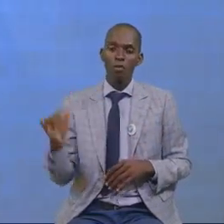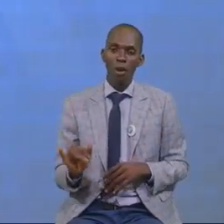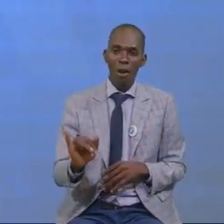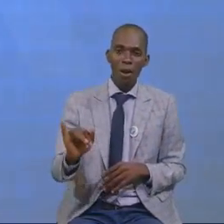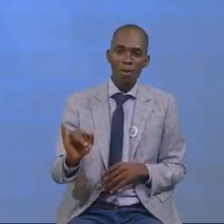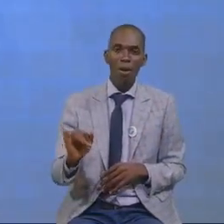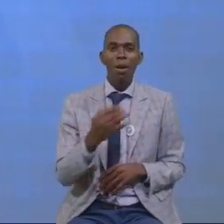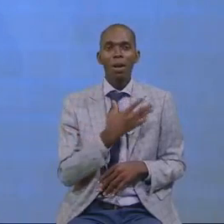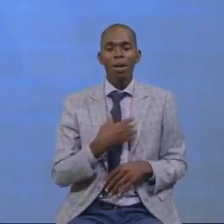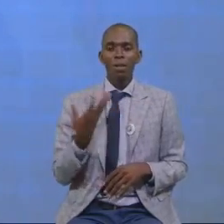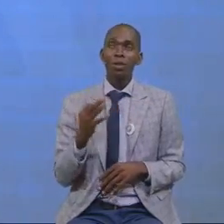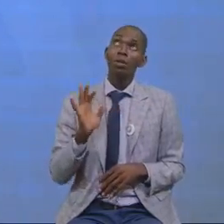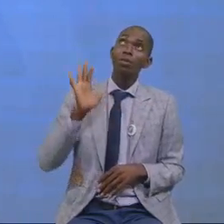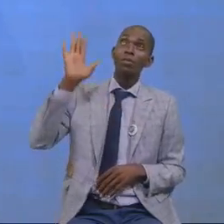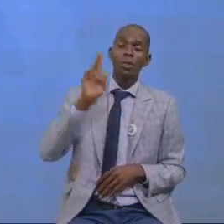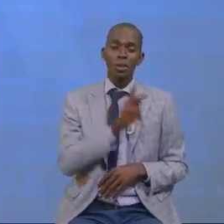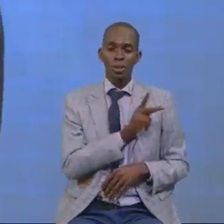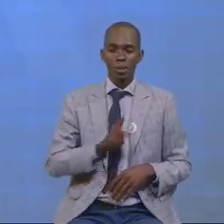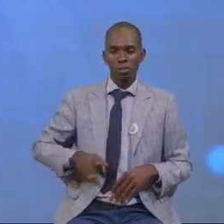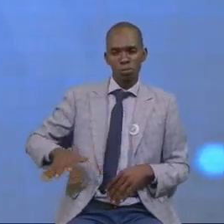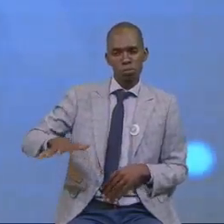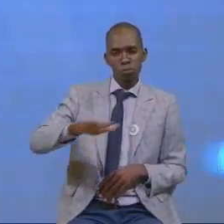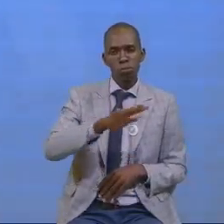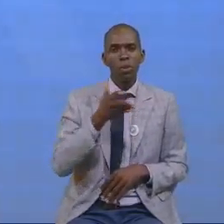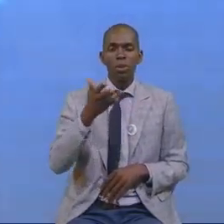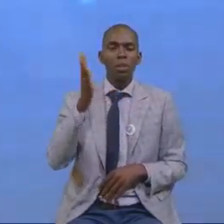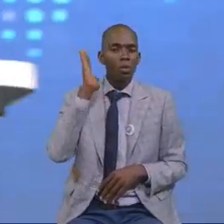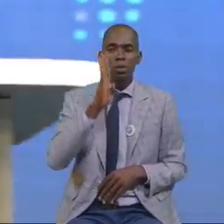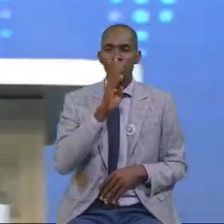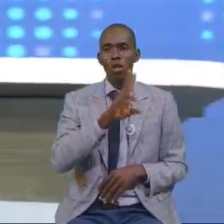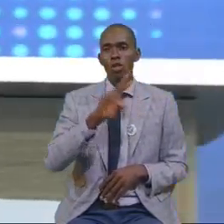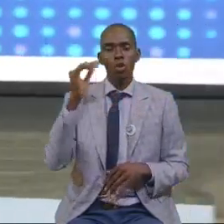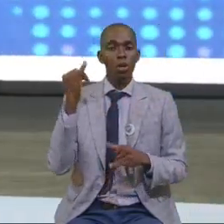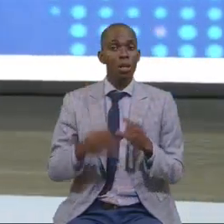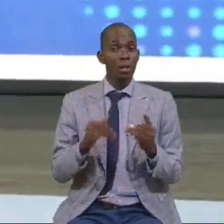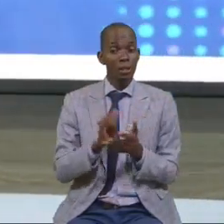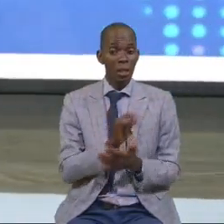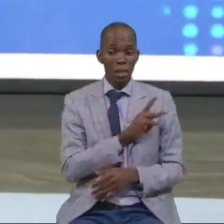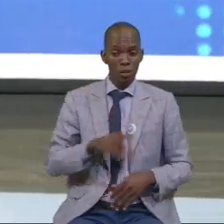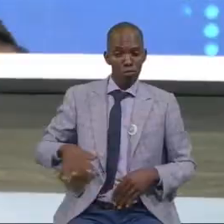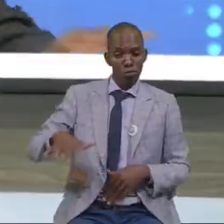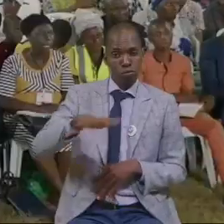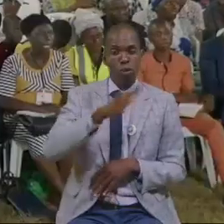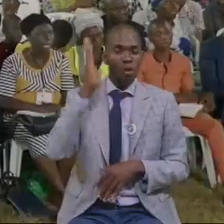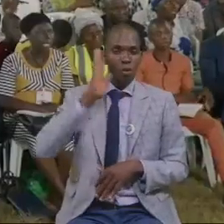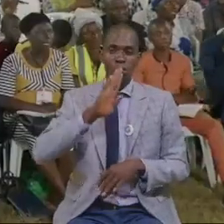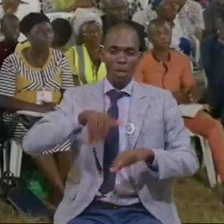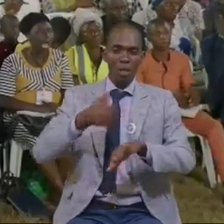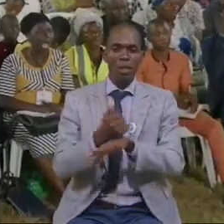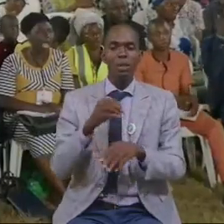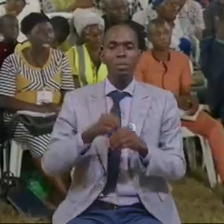his kingdom there shall be no end. That kingdom will be established in your hearts